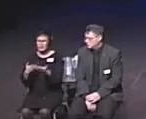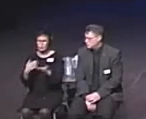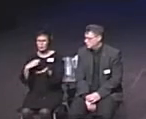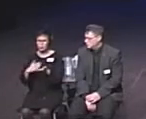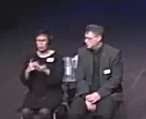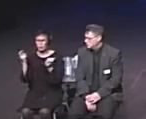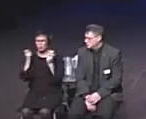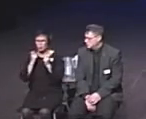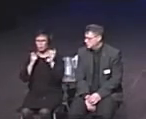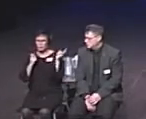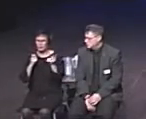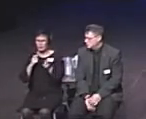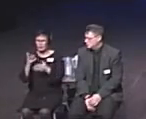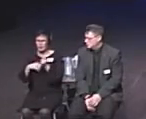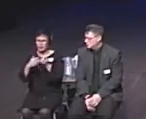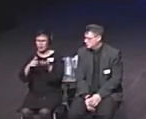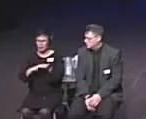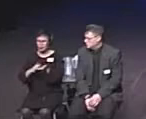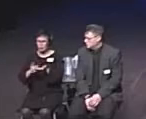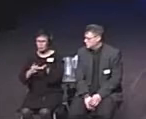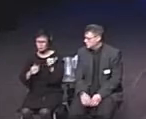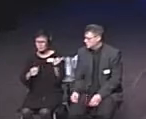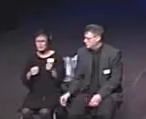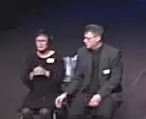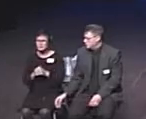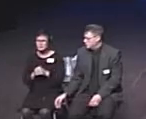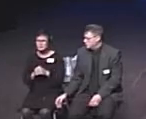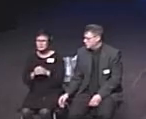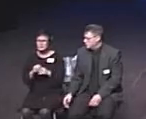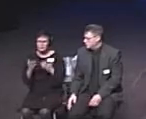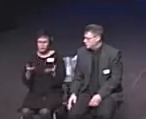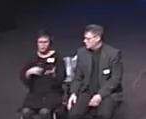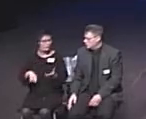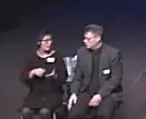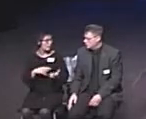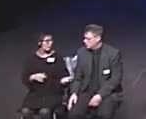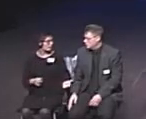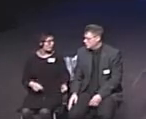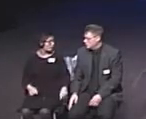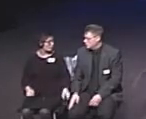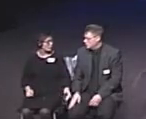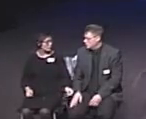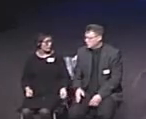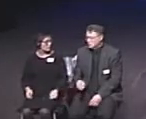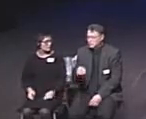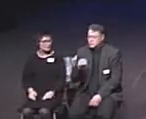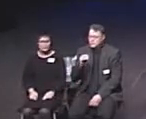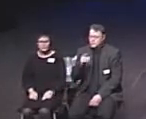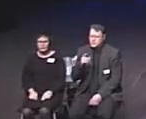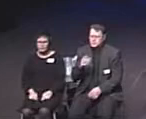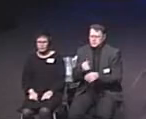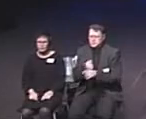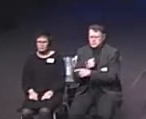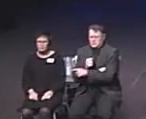understand how long time do they have and when does that time end, so that they don't end up